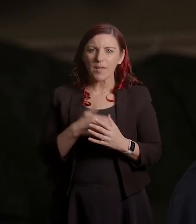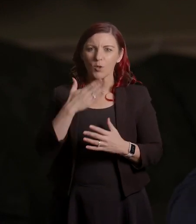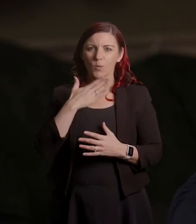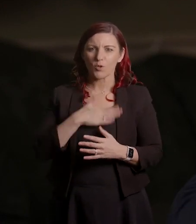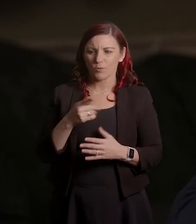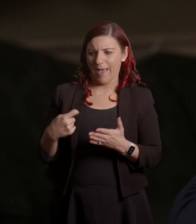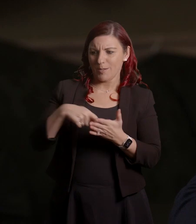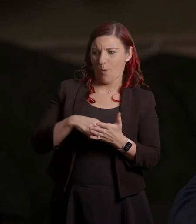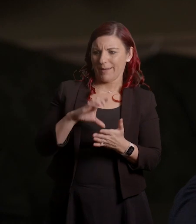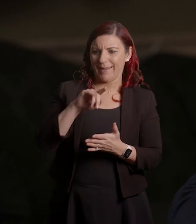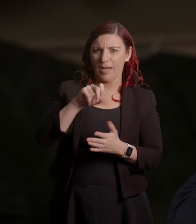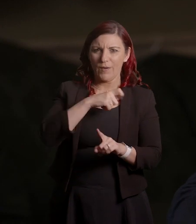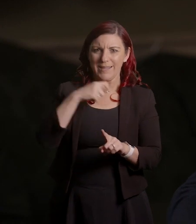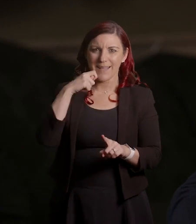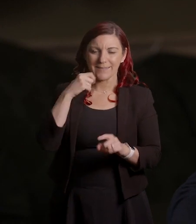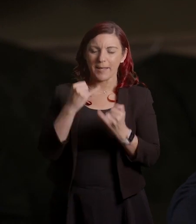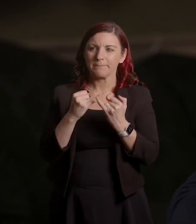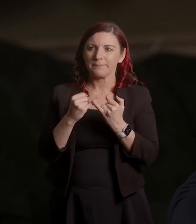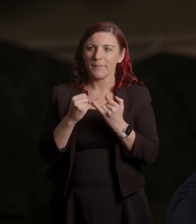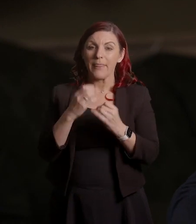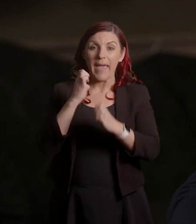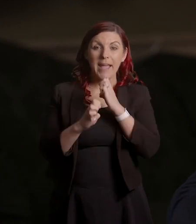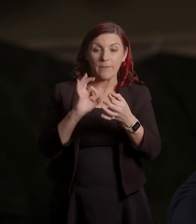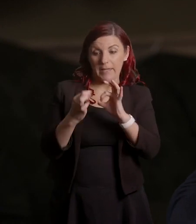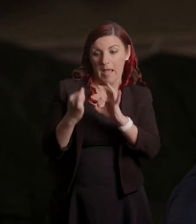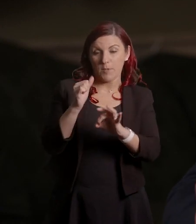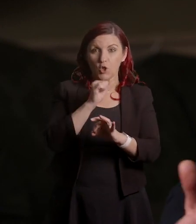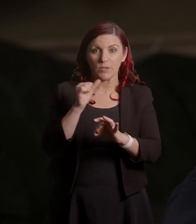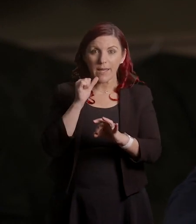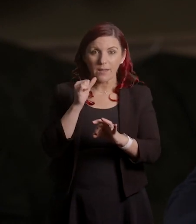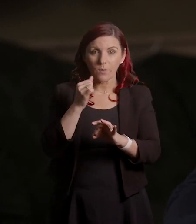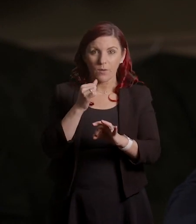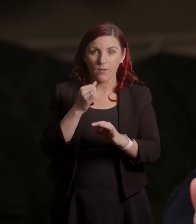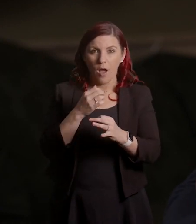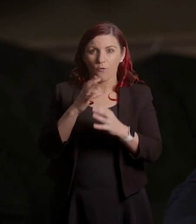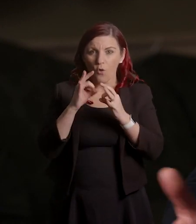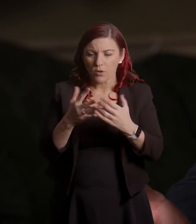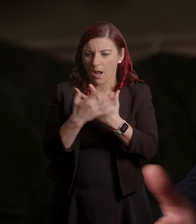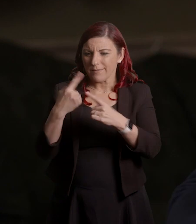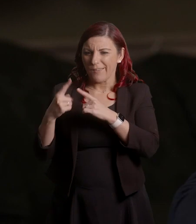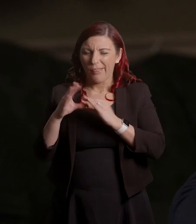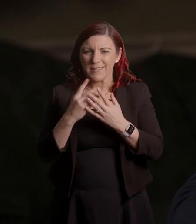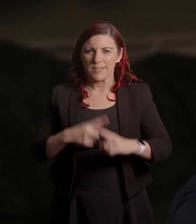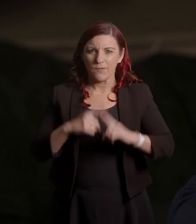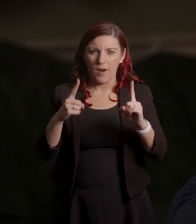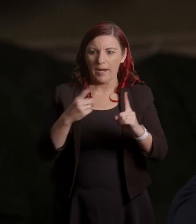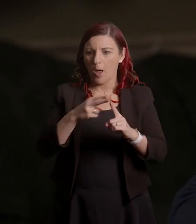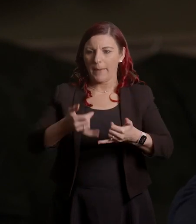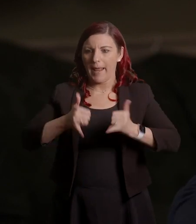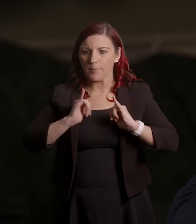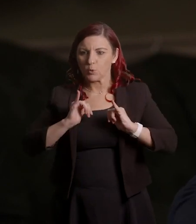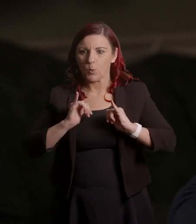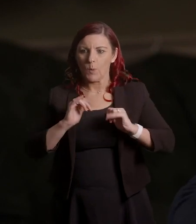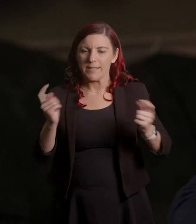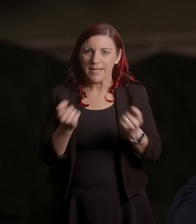And just to add on what Ciara was saying, like at the end of the game, there was things that were obviously hugely different. Not to be able to celebrate with the people